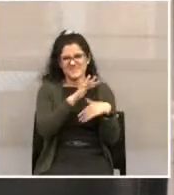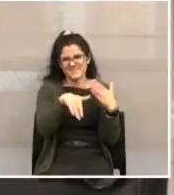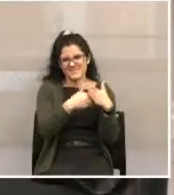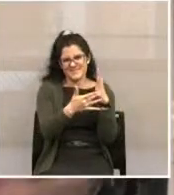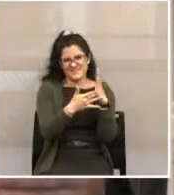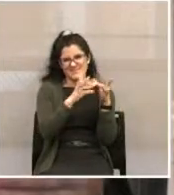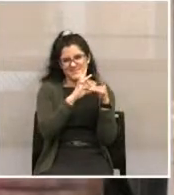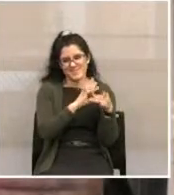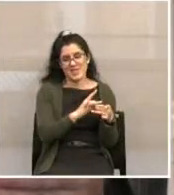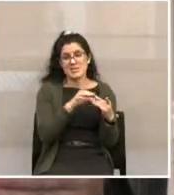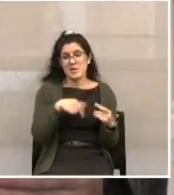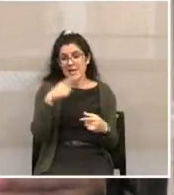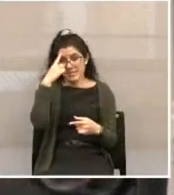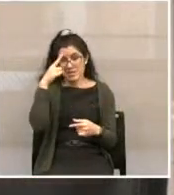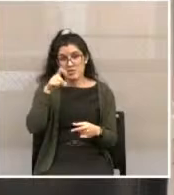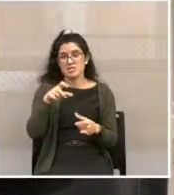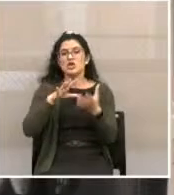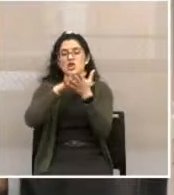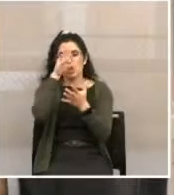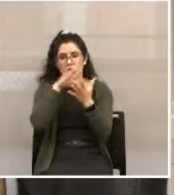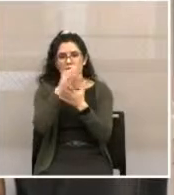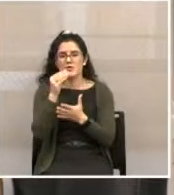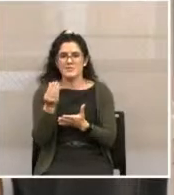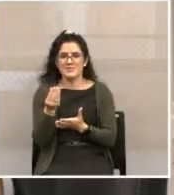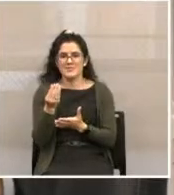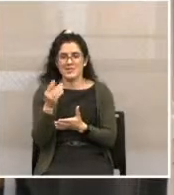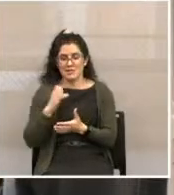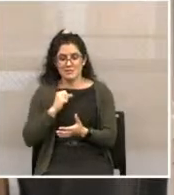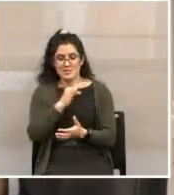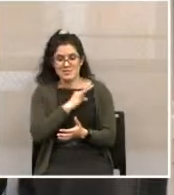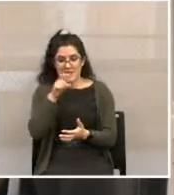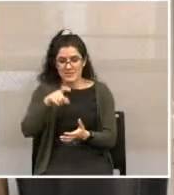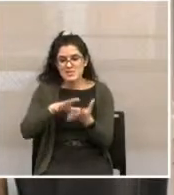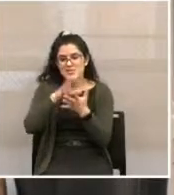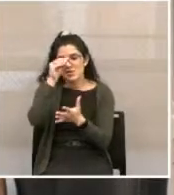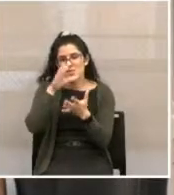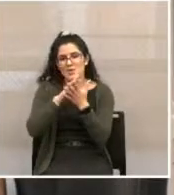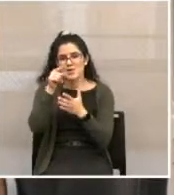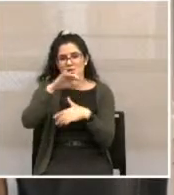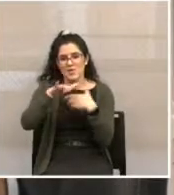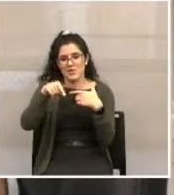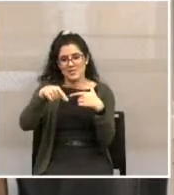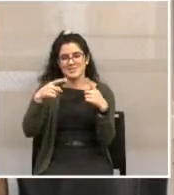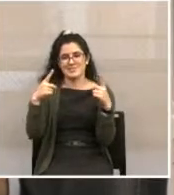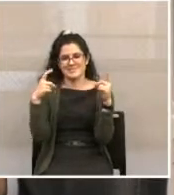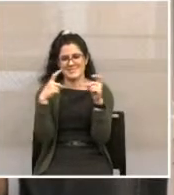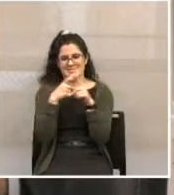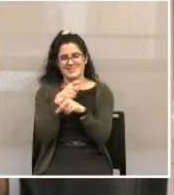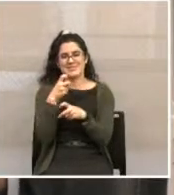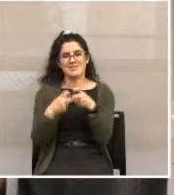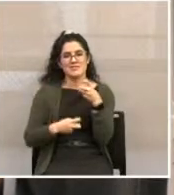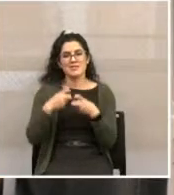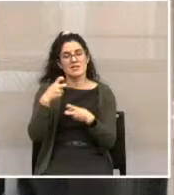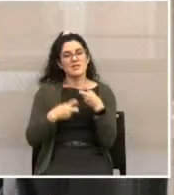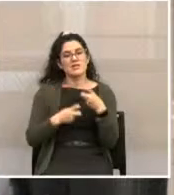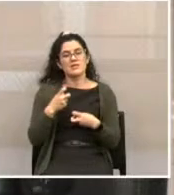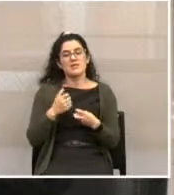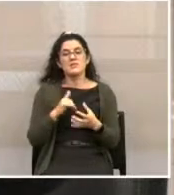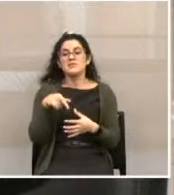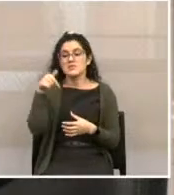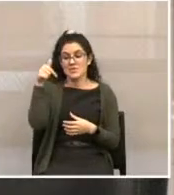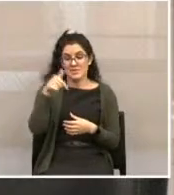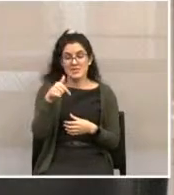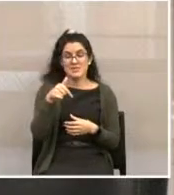need to start by specializing. Your staffs need to specialize on this very complex issue because it